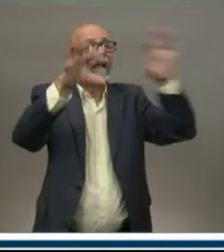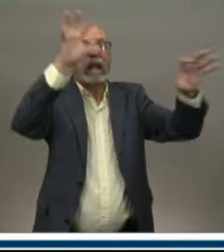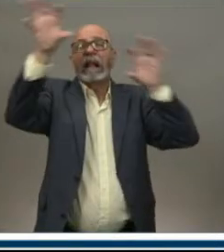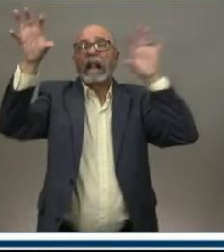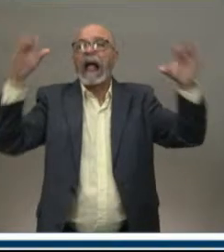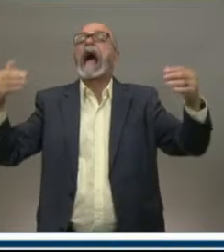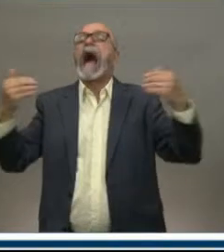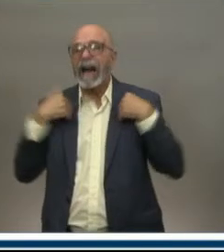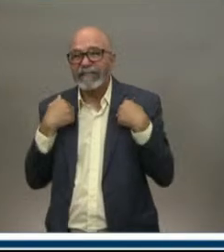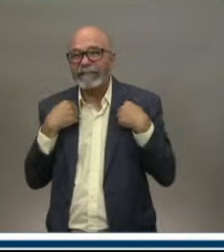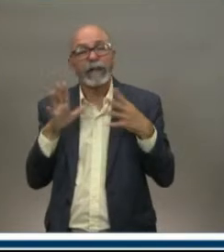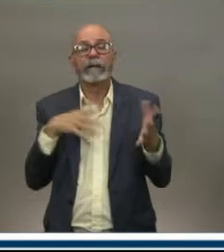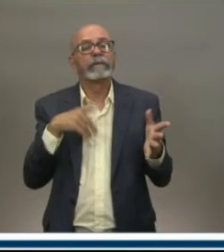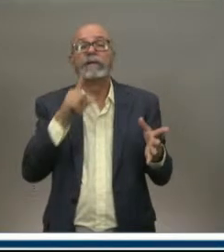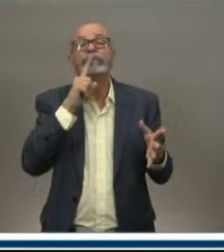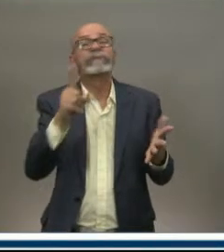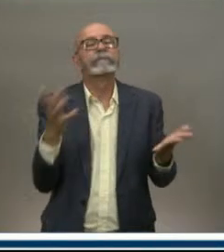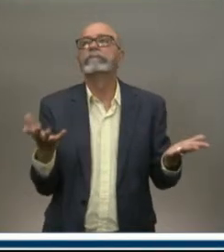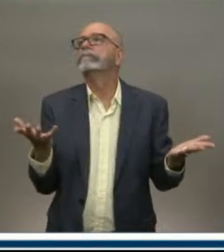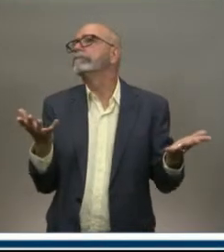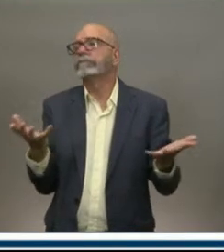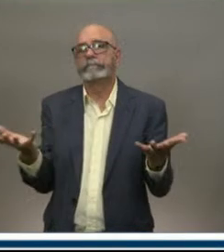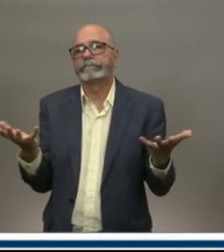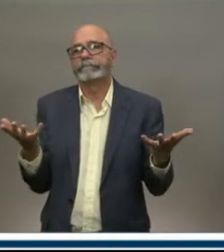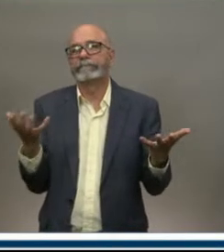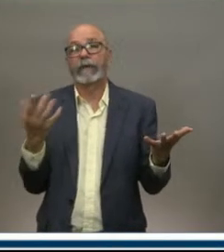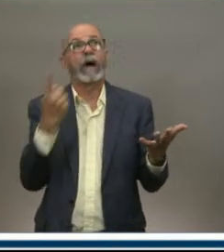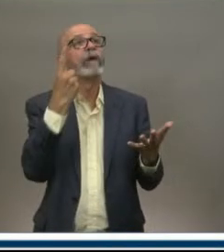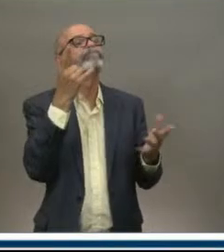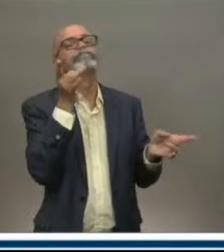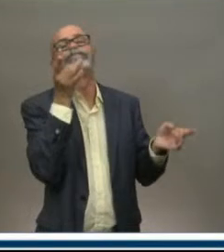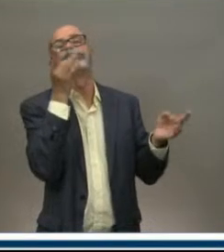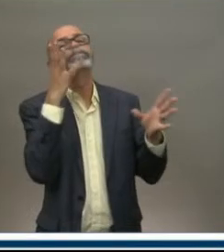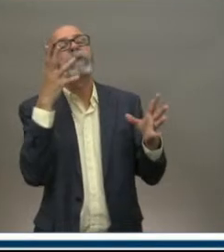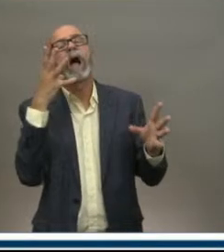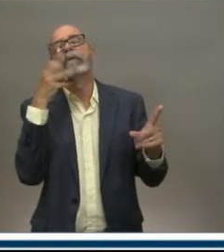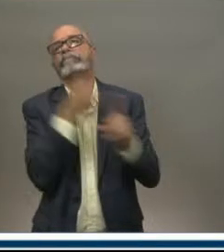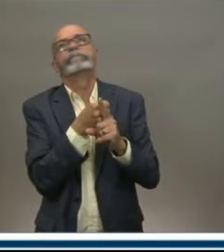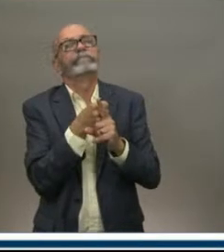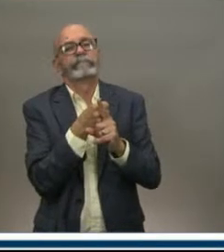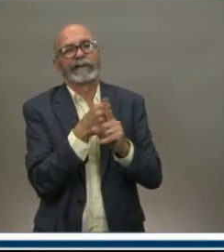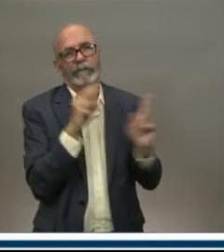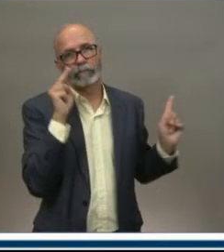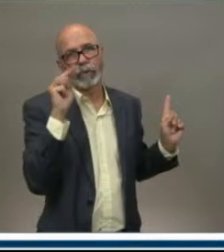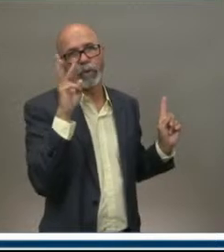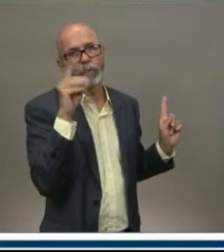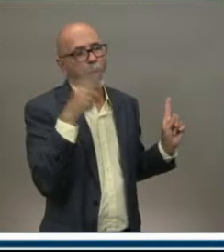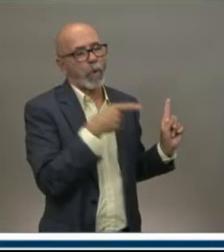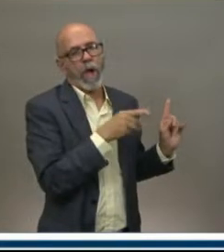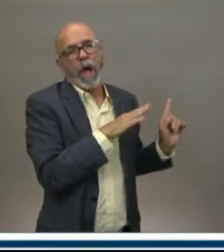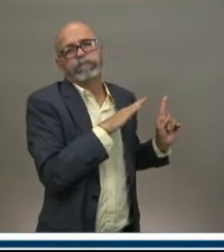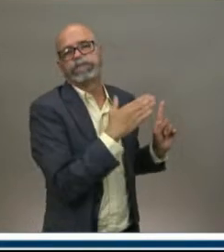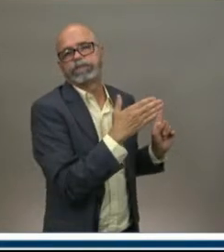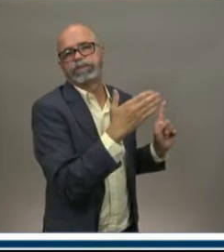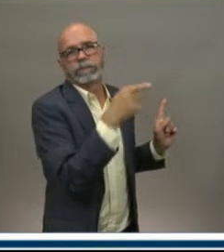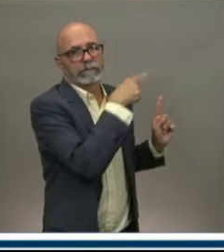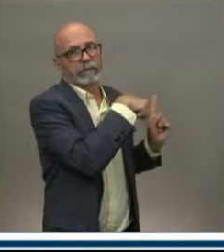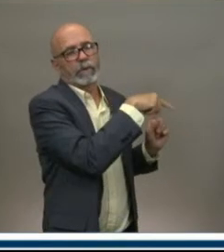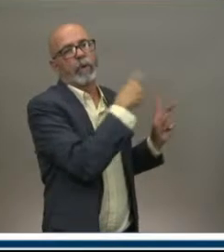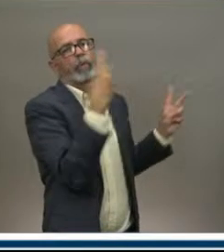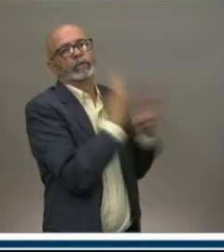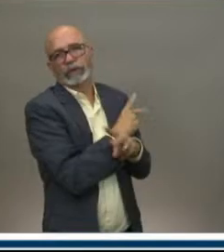one with the devastating impact, and that is Northwood. They all carry